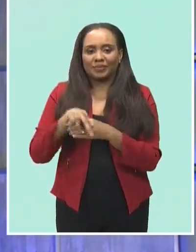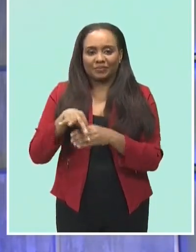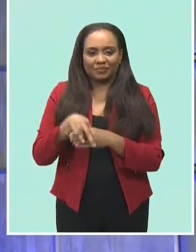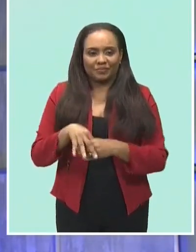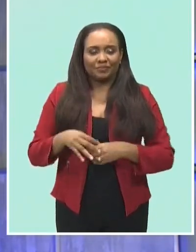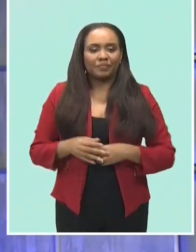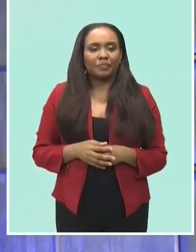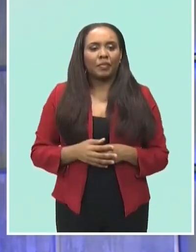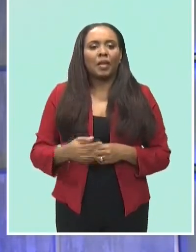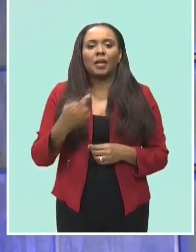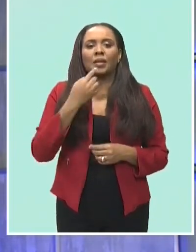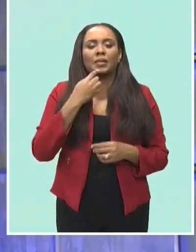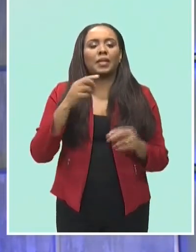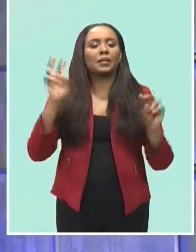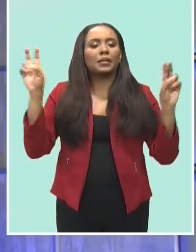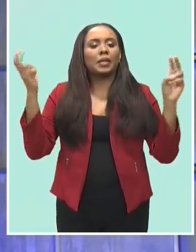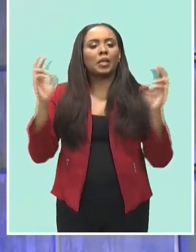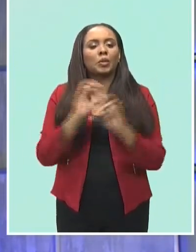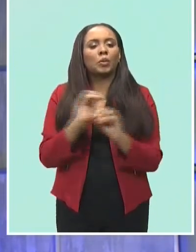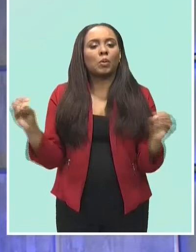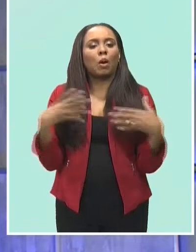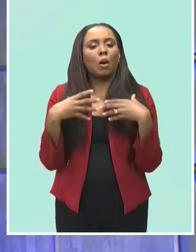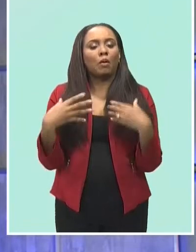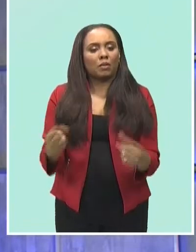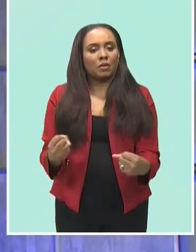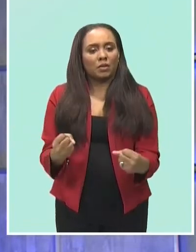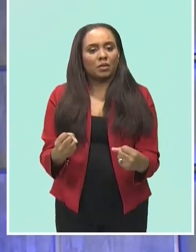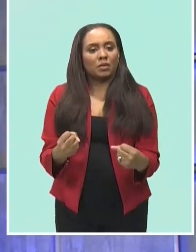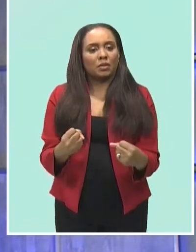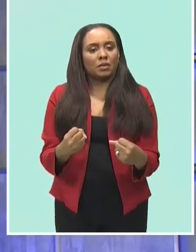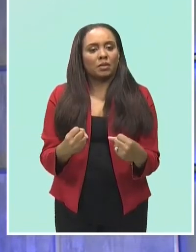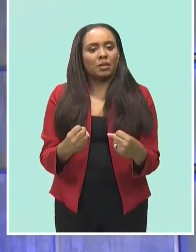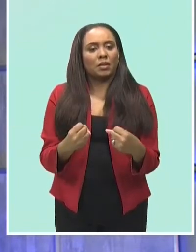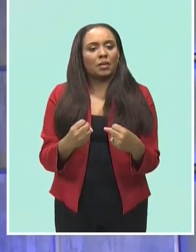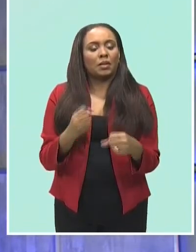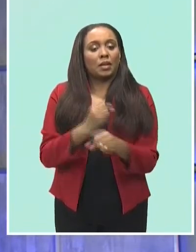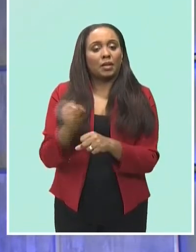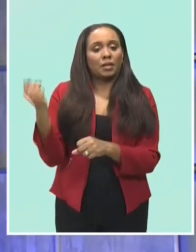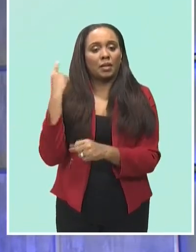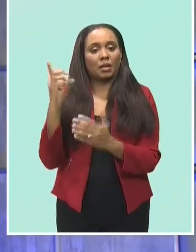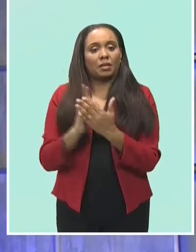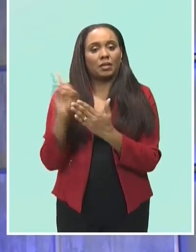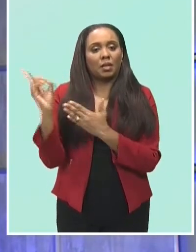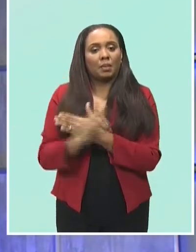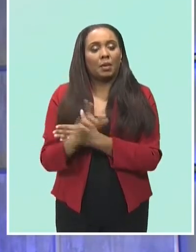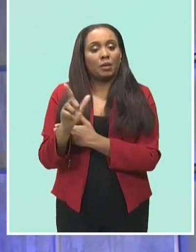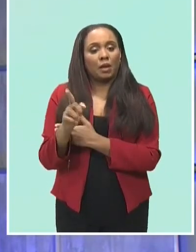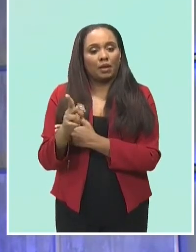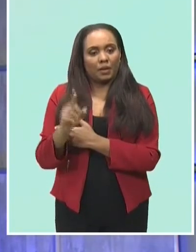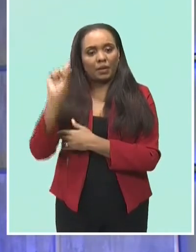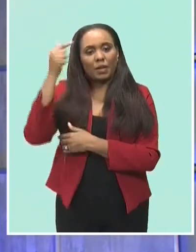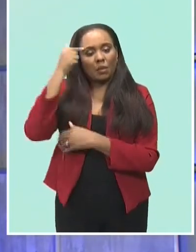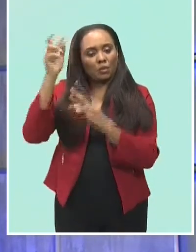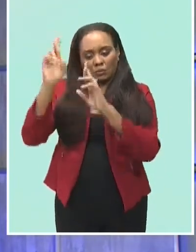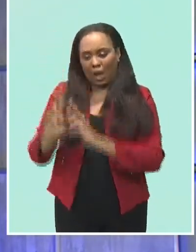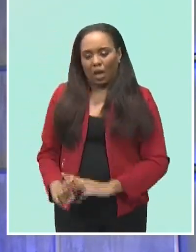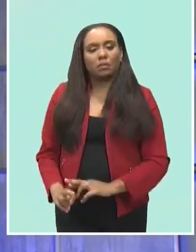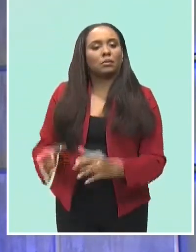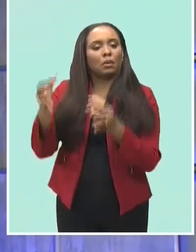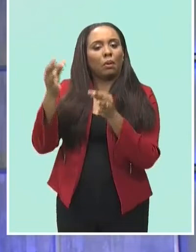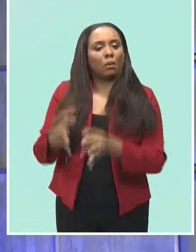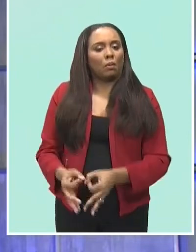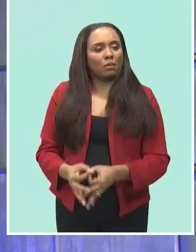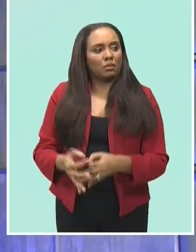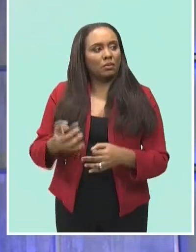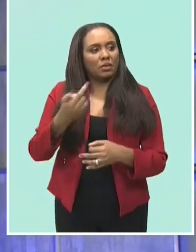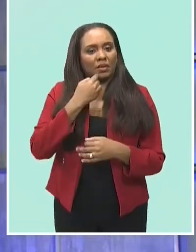the passage of the no confidence motion in the National Assembly on December 21st last year, the government has respected the decisions of the